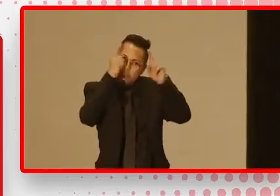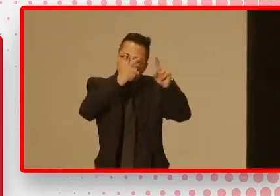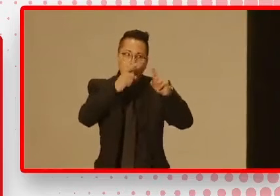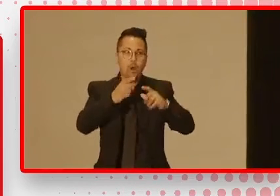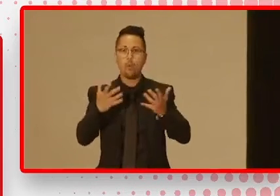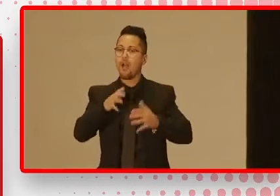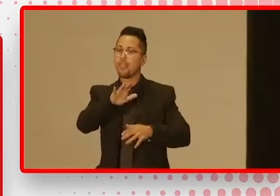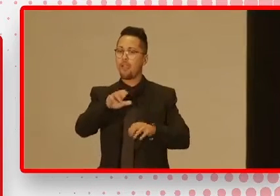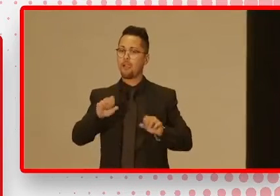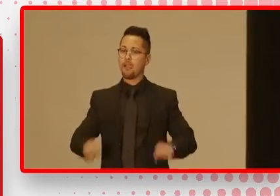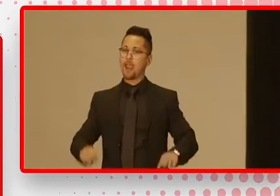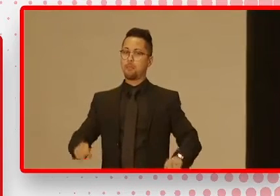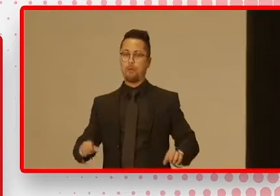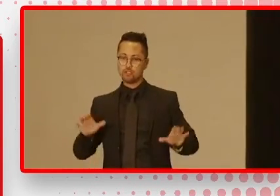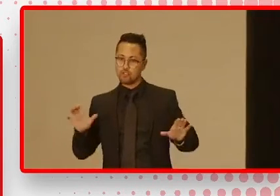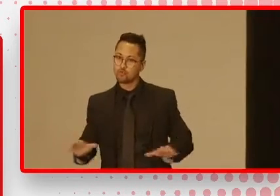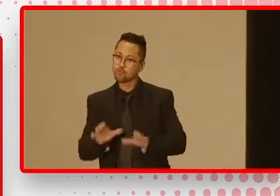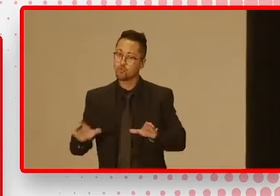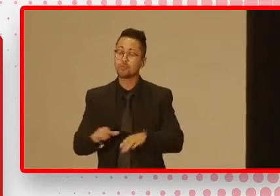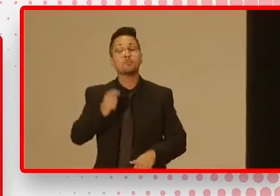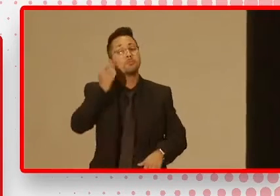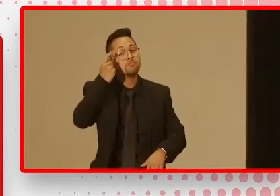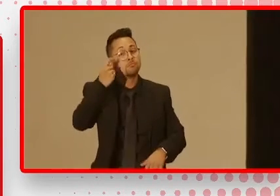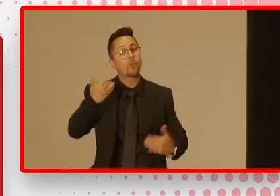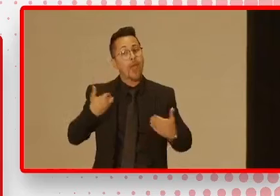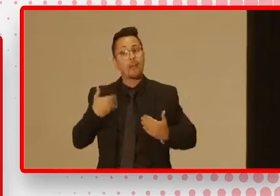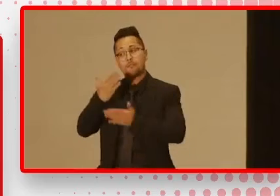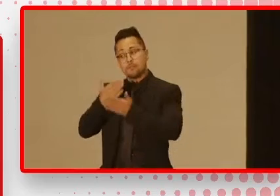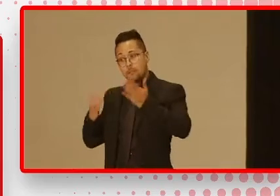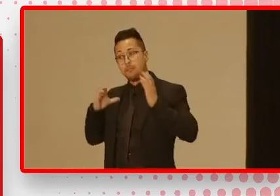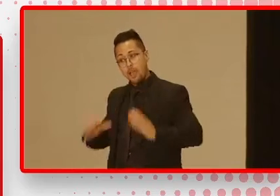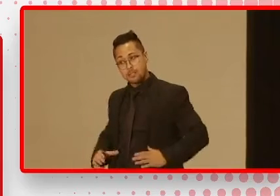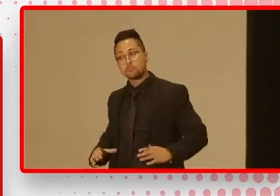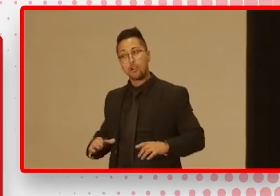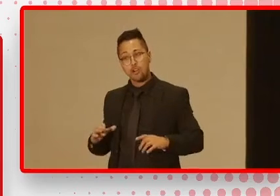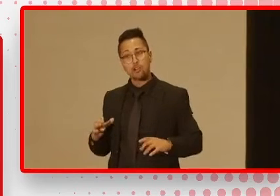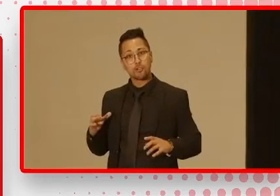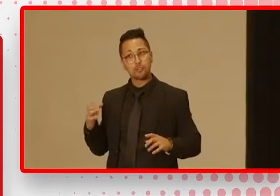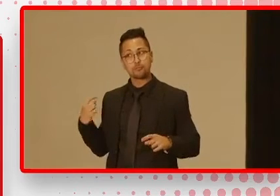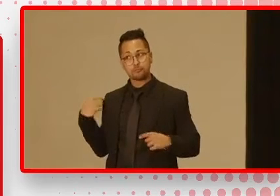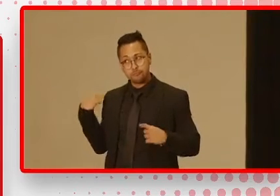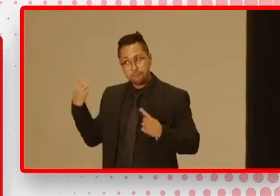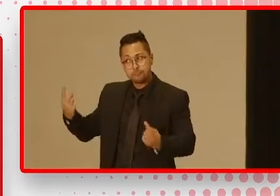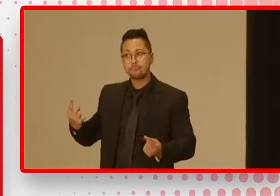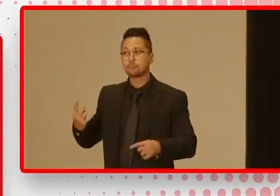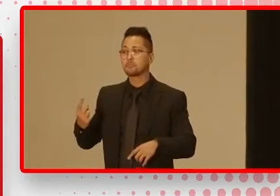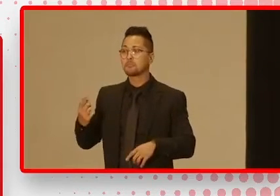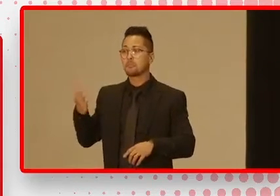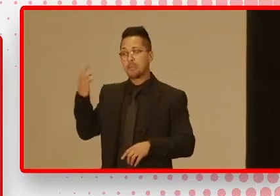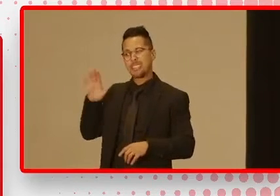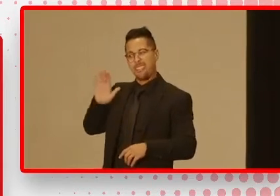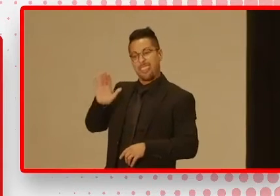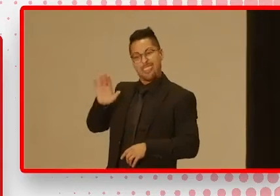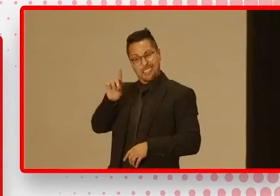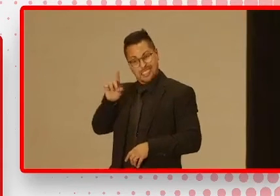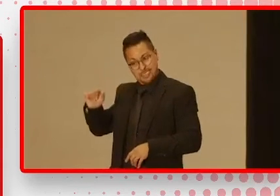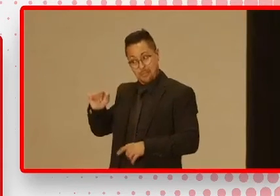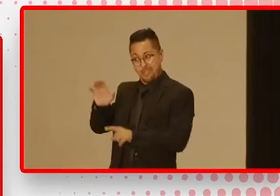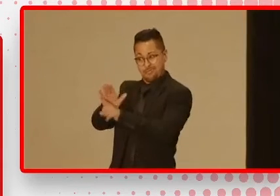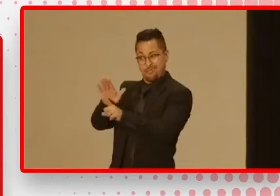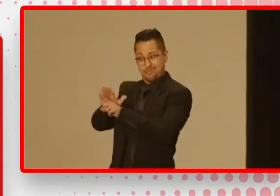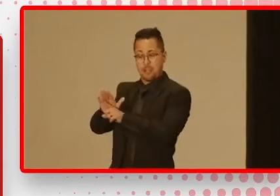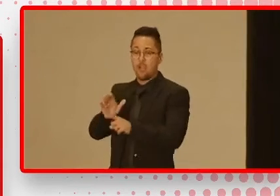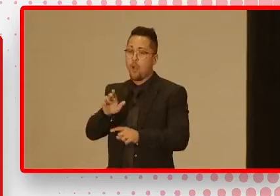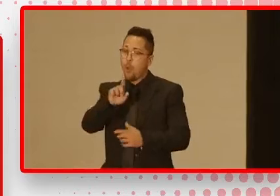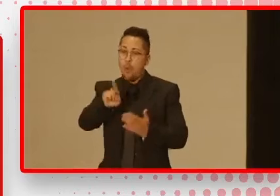doing. There are some customers of ours that we have worked with due to the significance of their disability. 1 hour